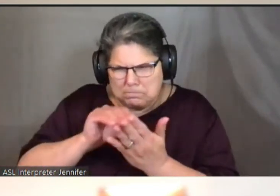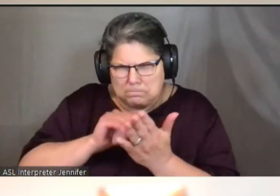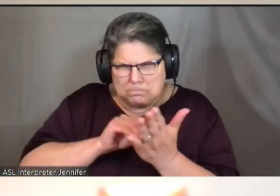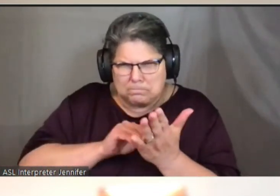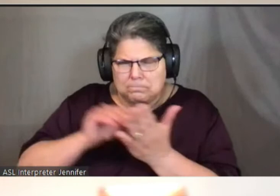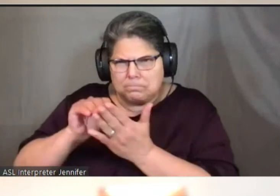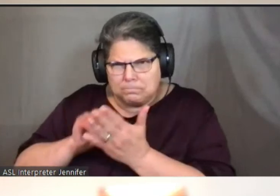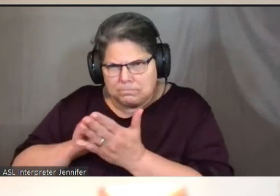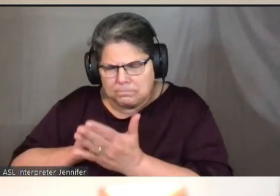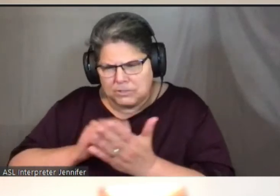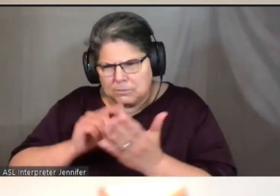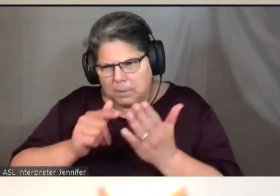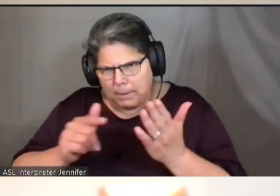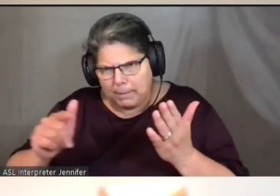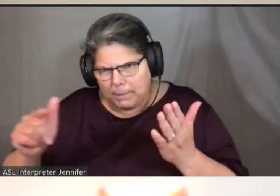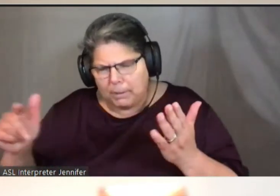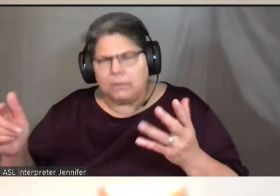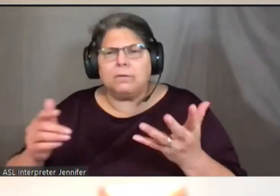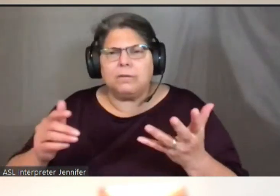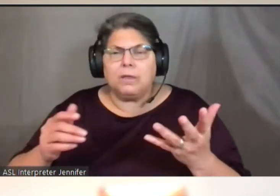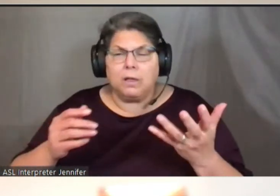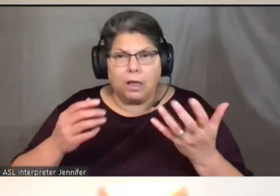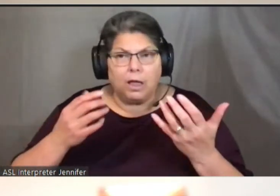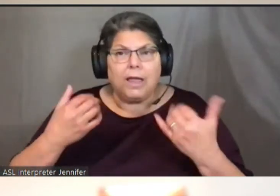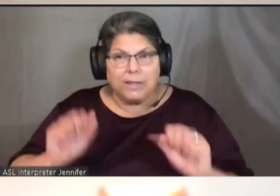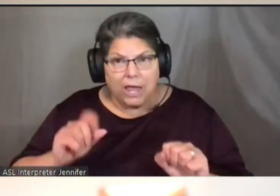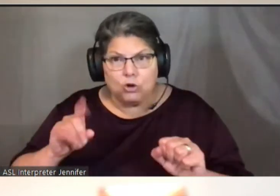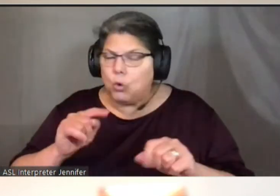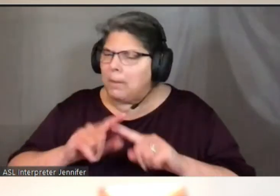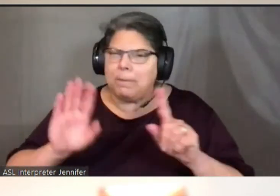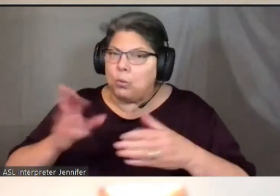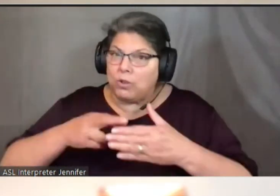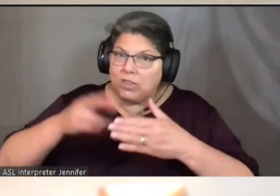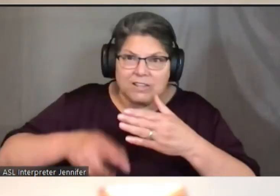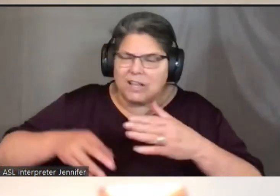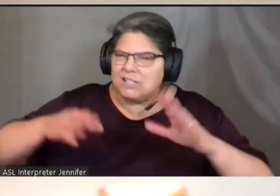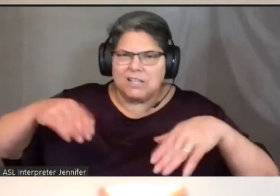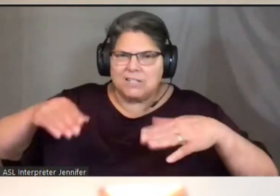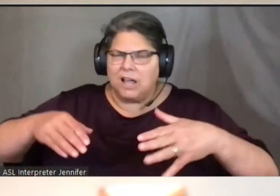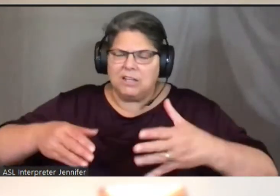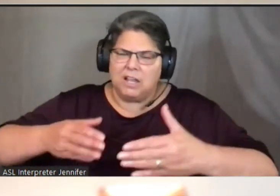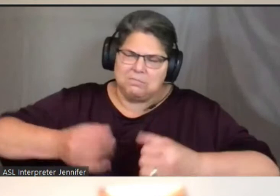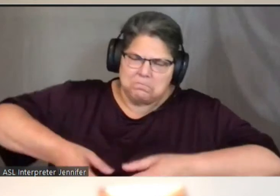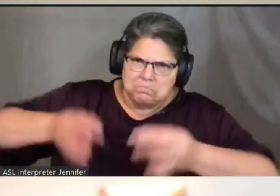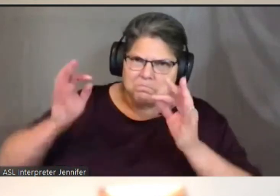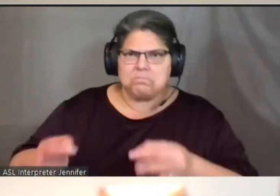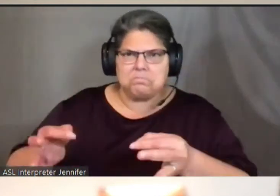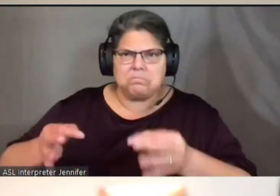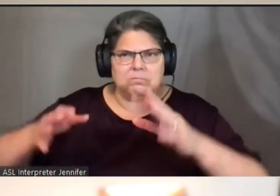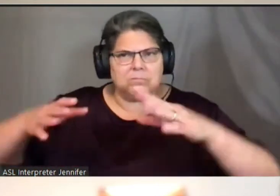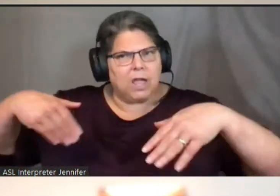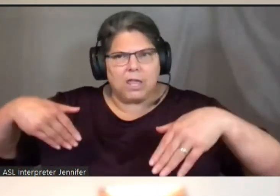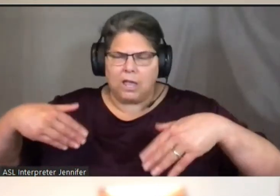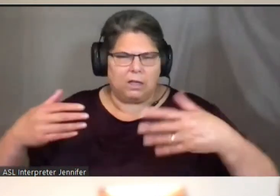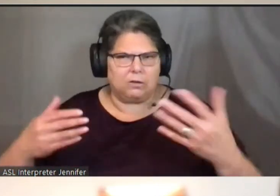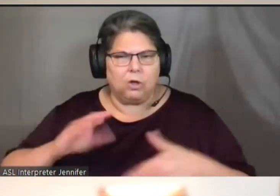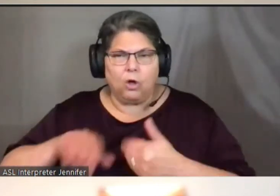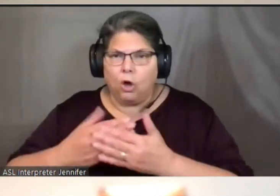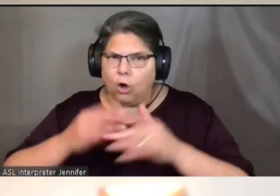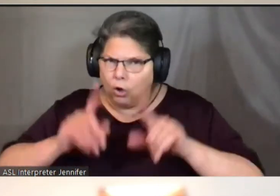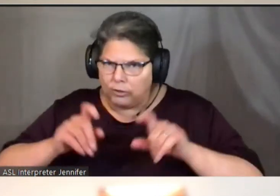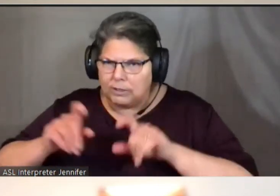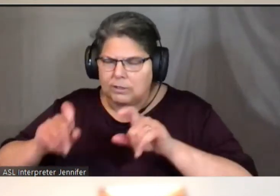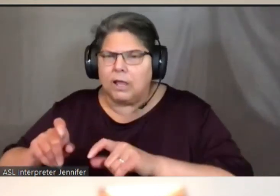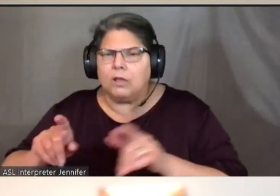but the results are not final. So as I understand it, all of their tests also are being run through